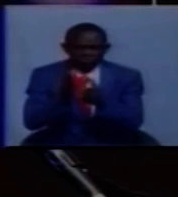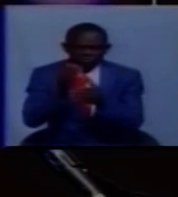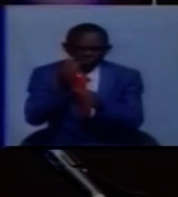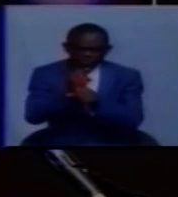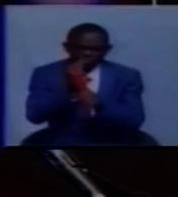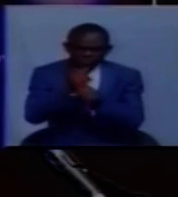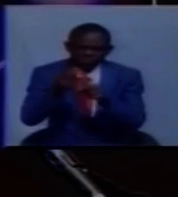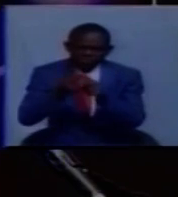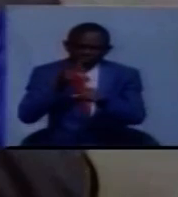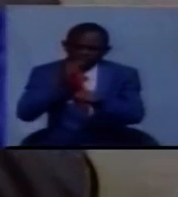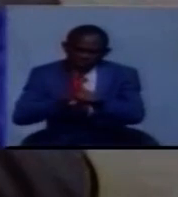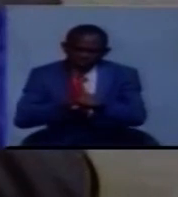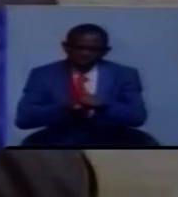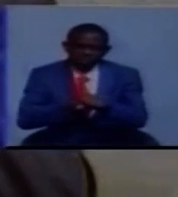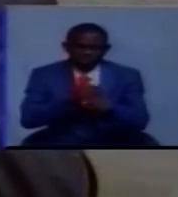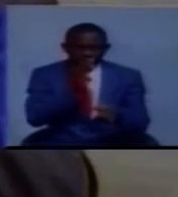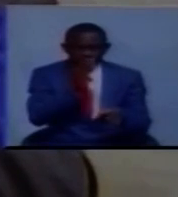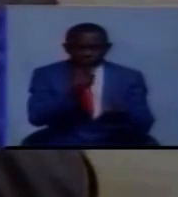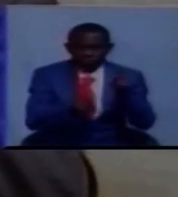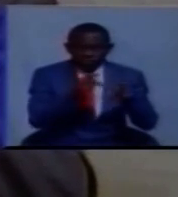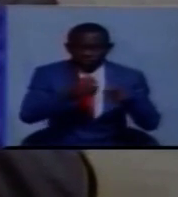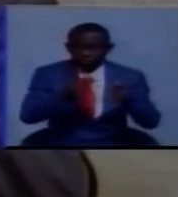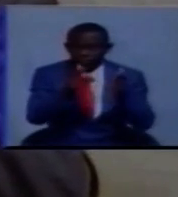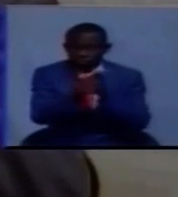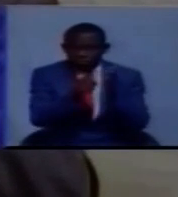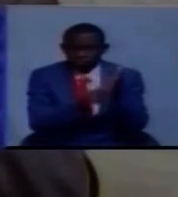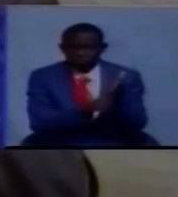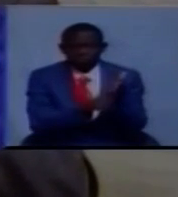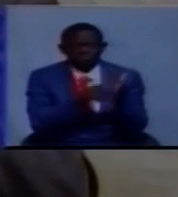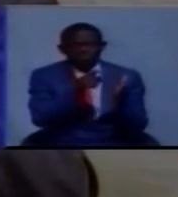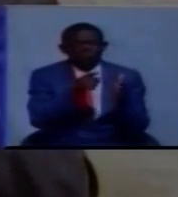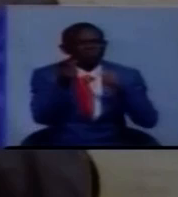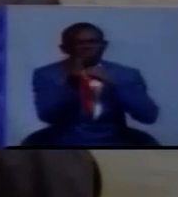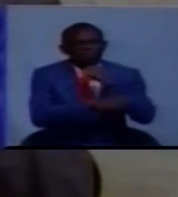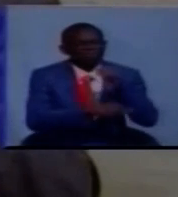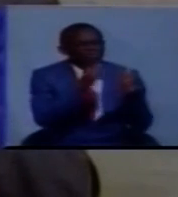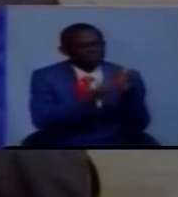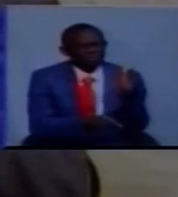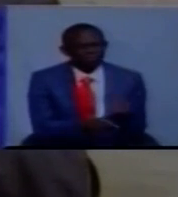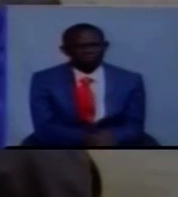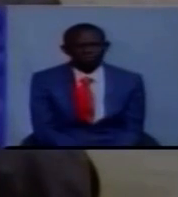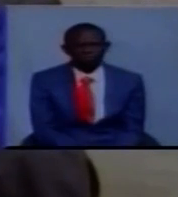law? Well, the first. If you contravene the first time,